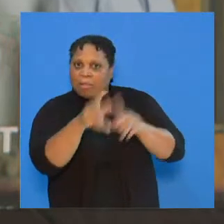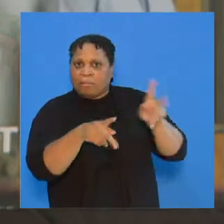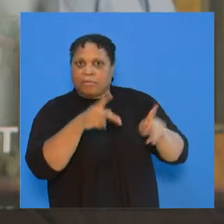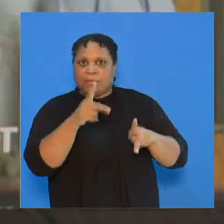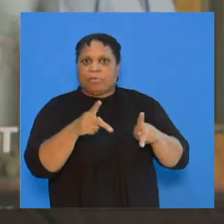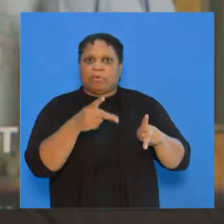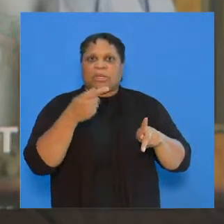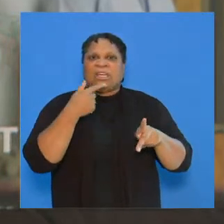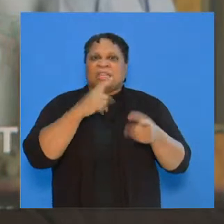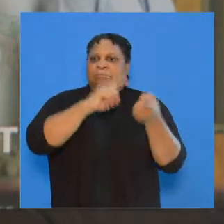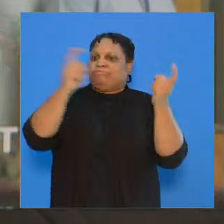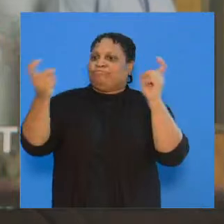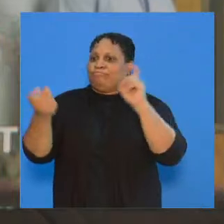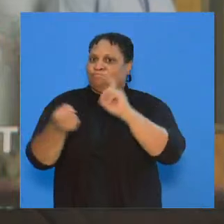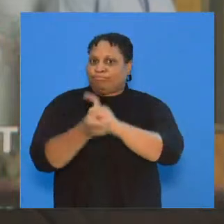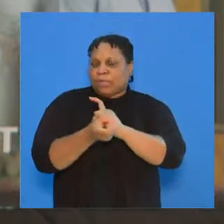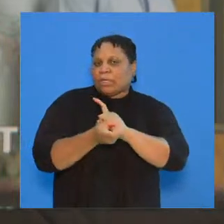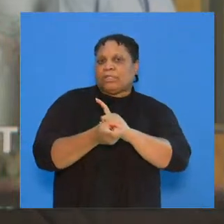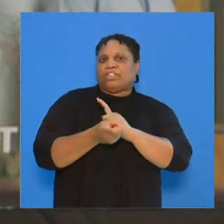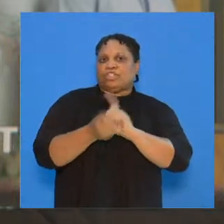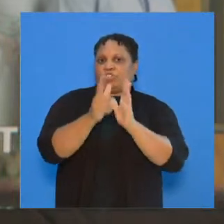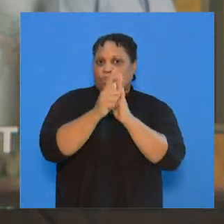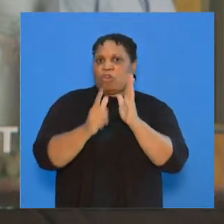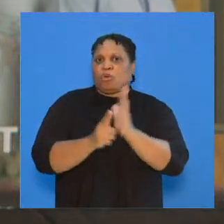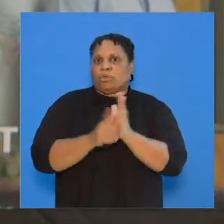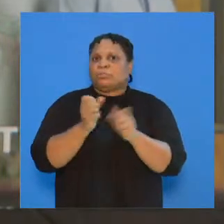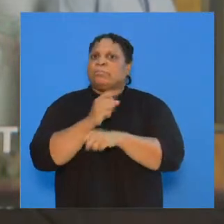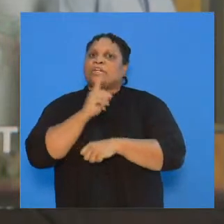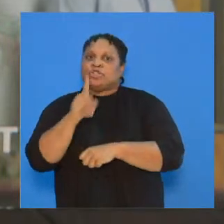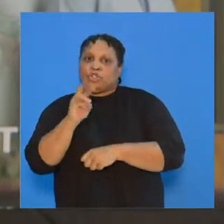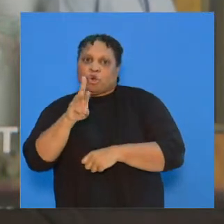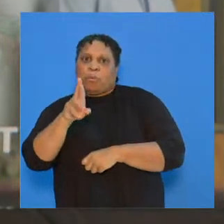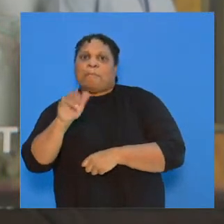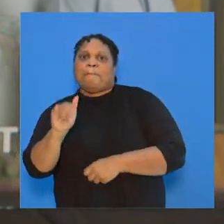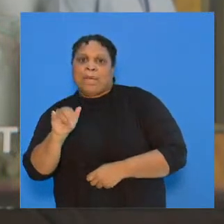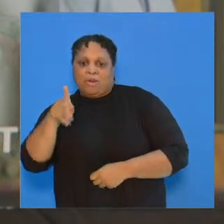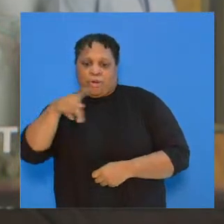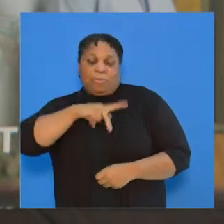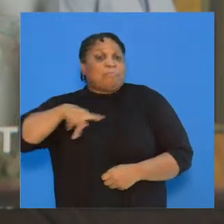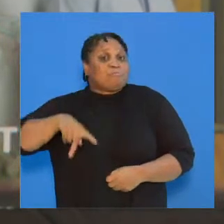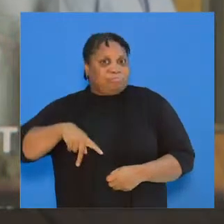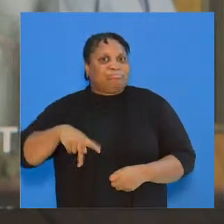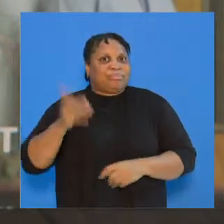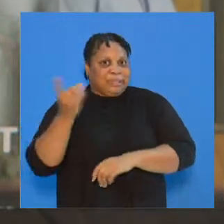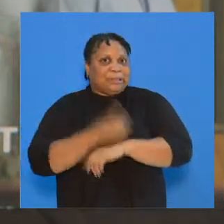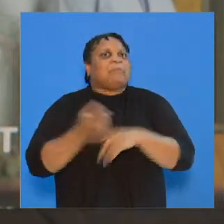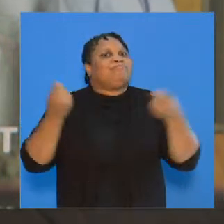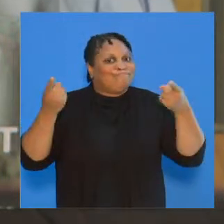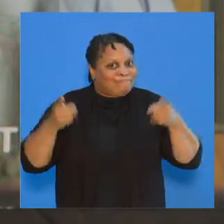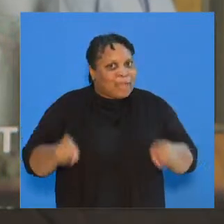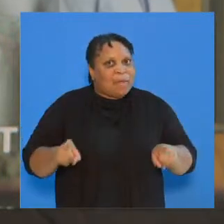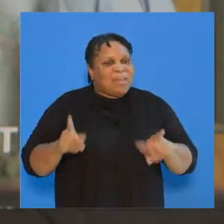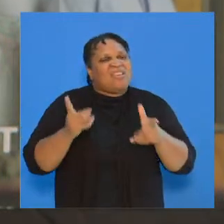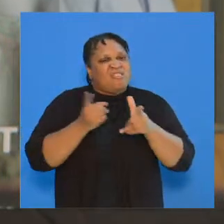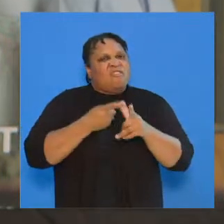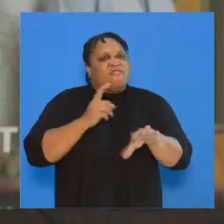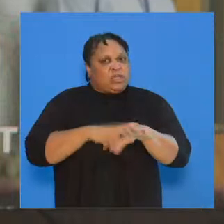changed Bermuda's laws to make Mary Prince Day a reality, and that will happen for the first time this